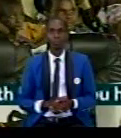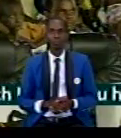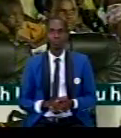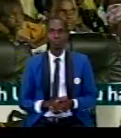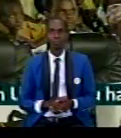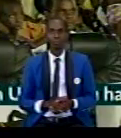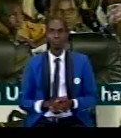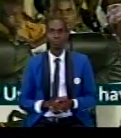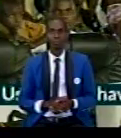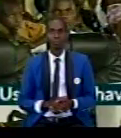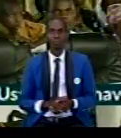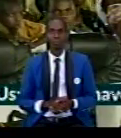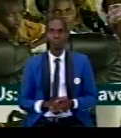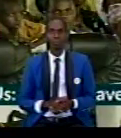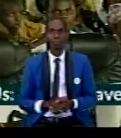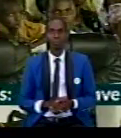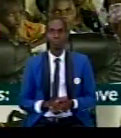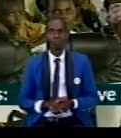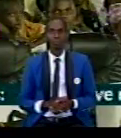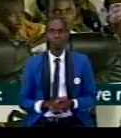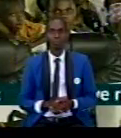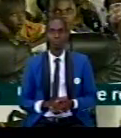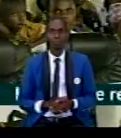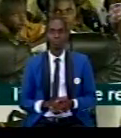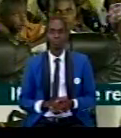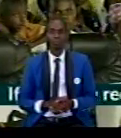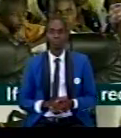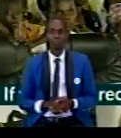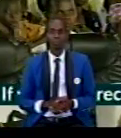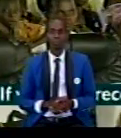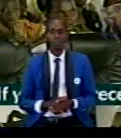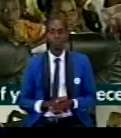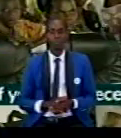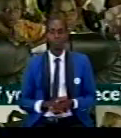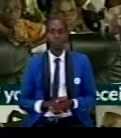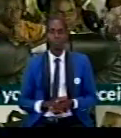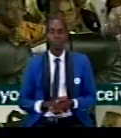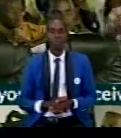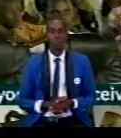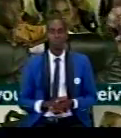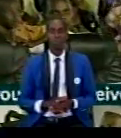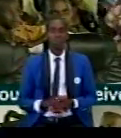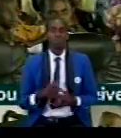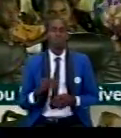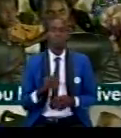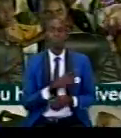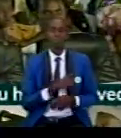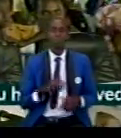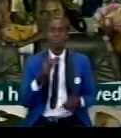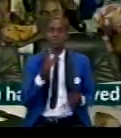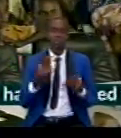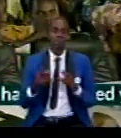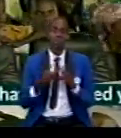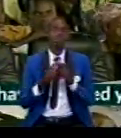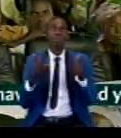The Lord is doing great things even online, and we can confess that we